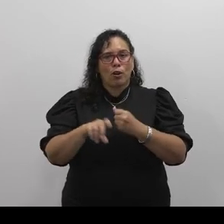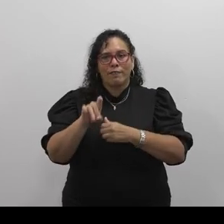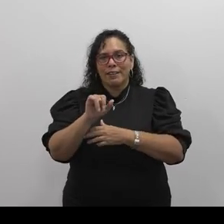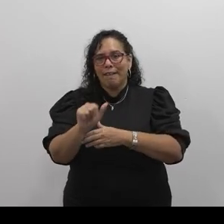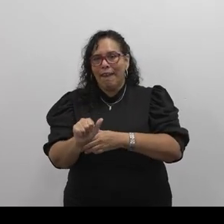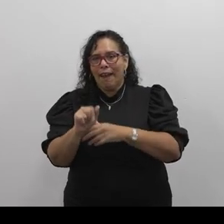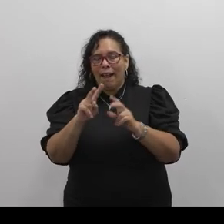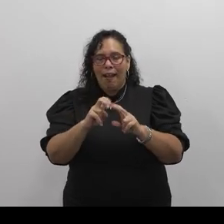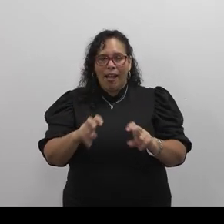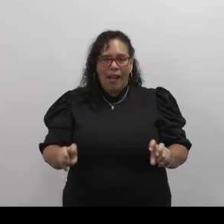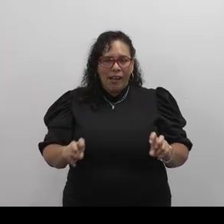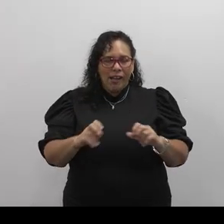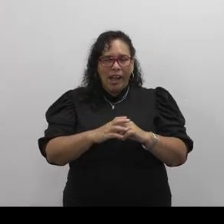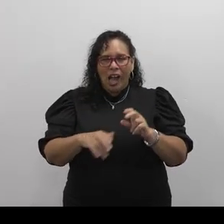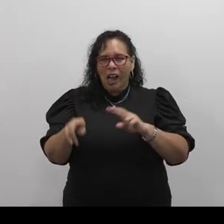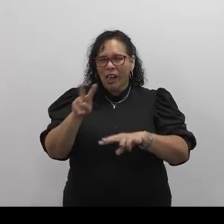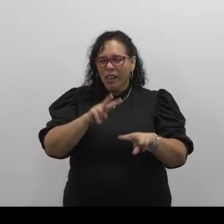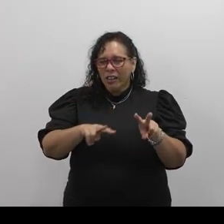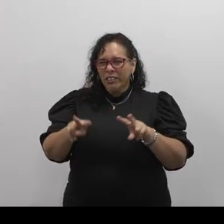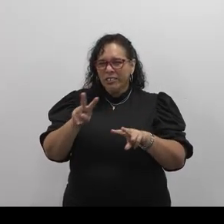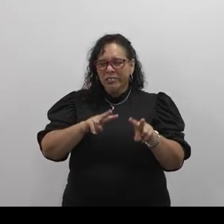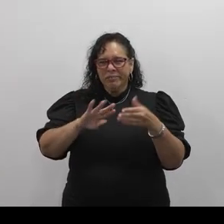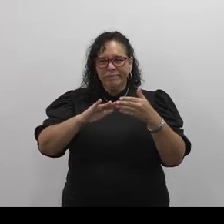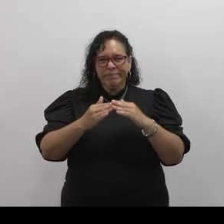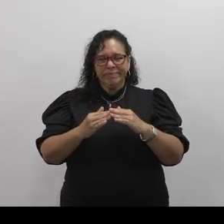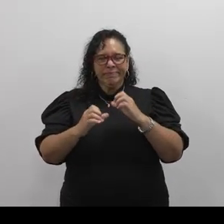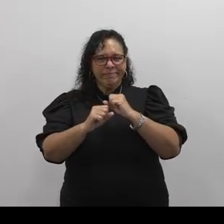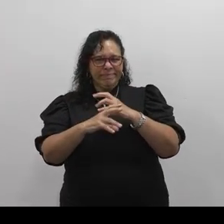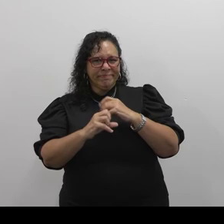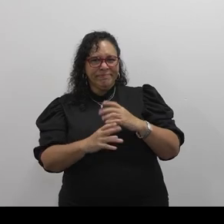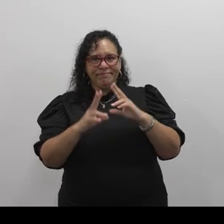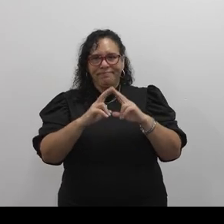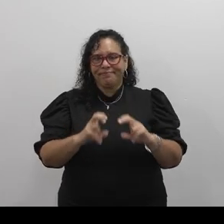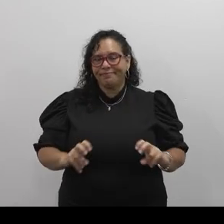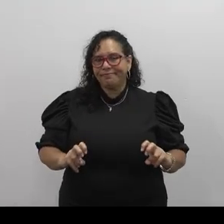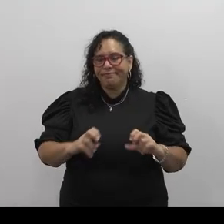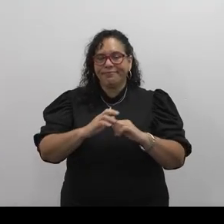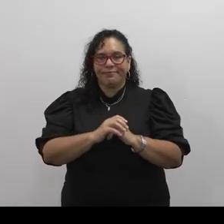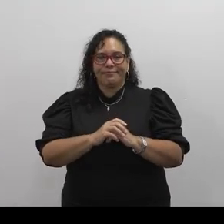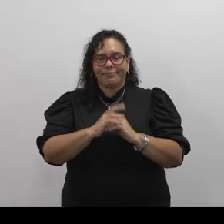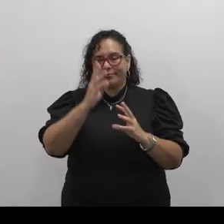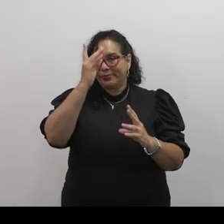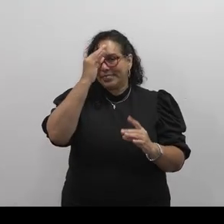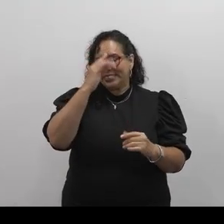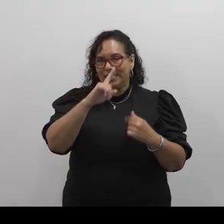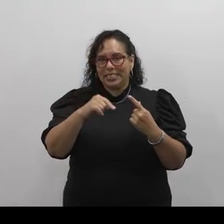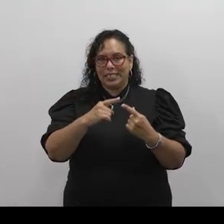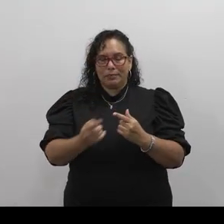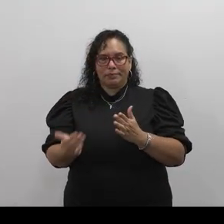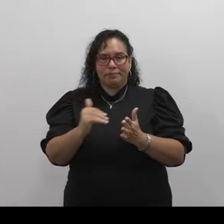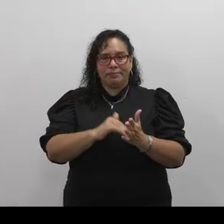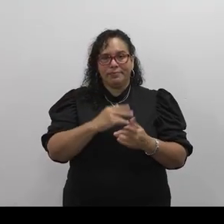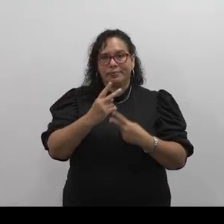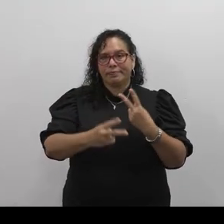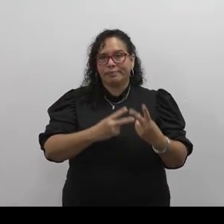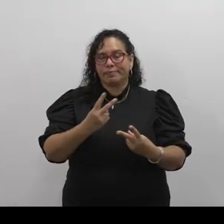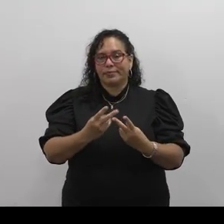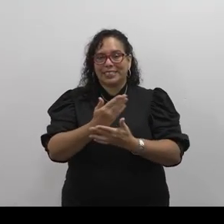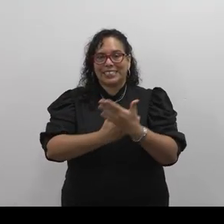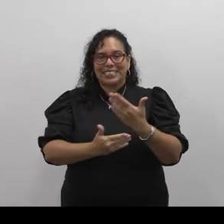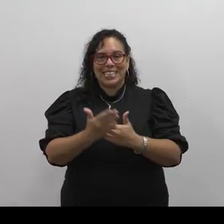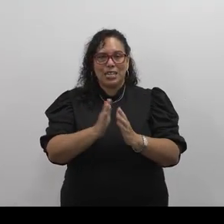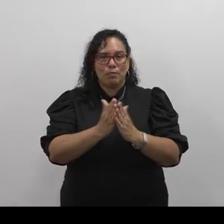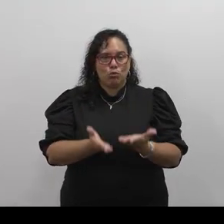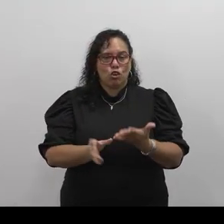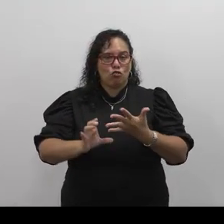and how to really look at community input analysis. Thinking about revisiting in the board handbook the